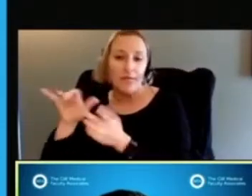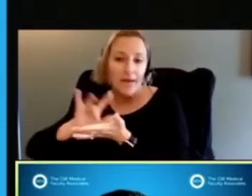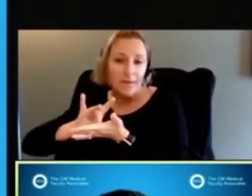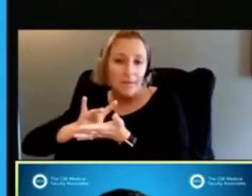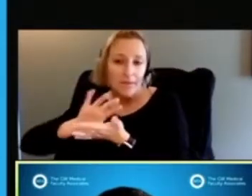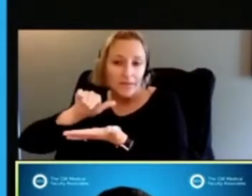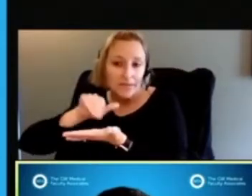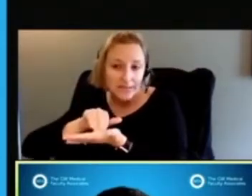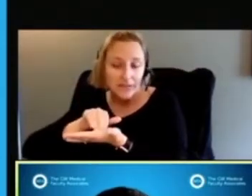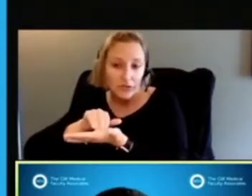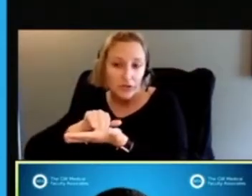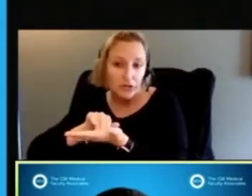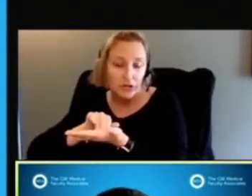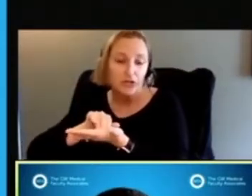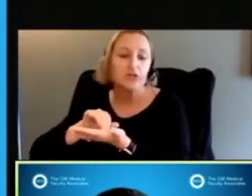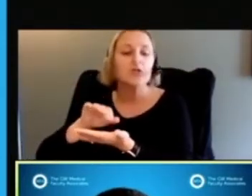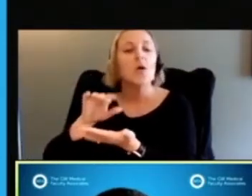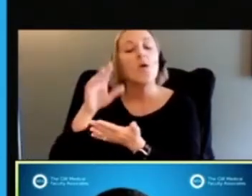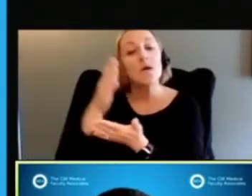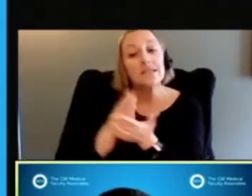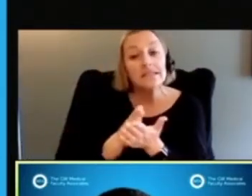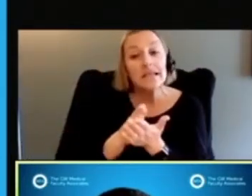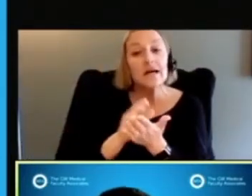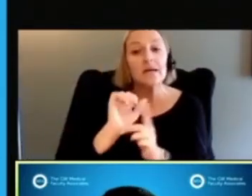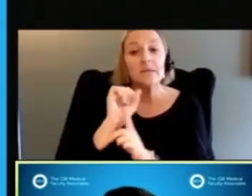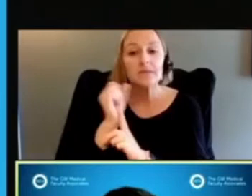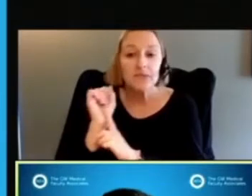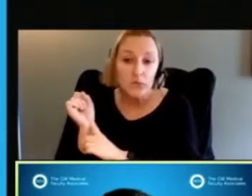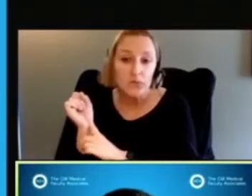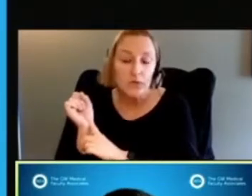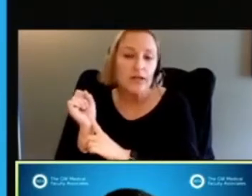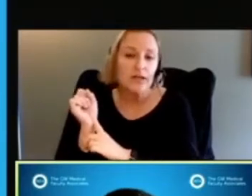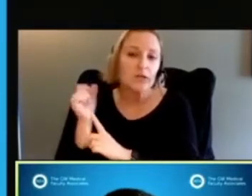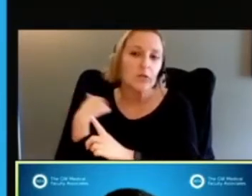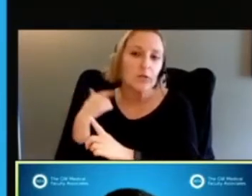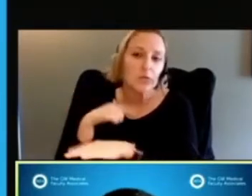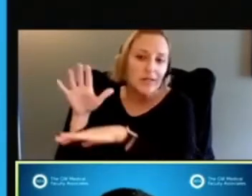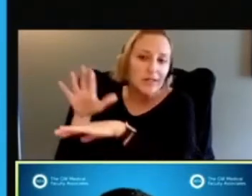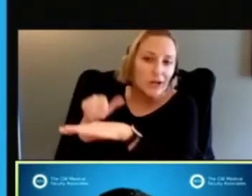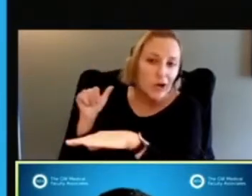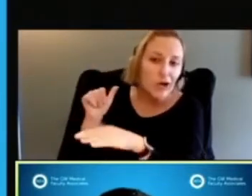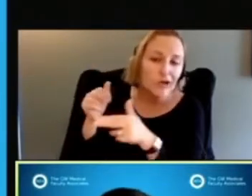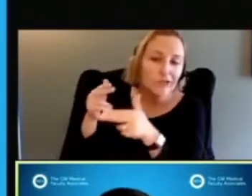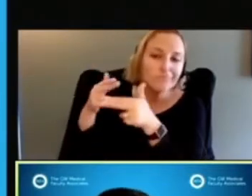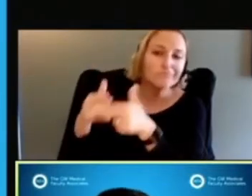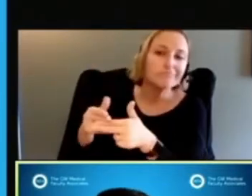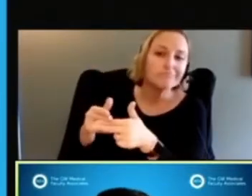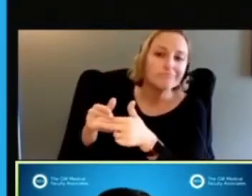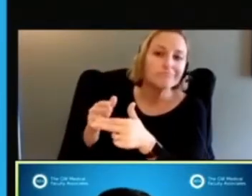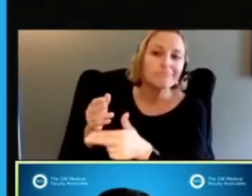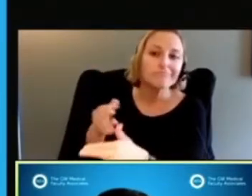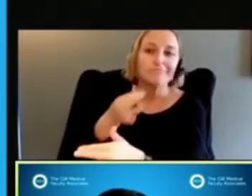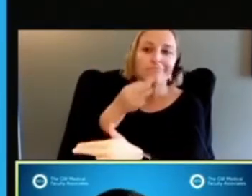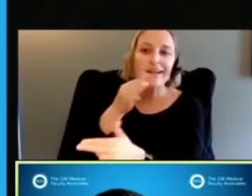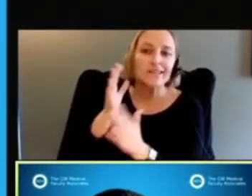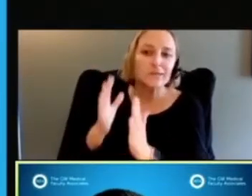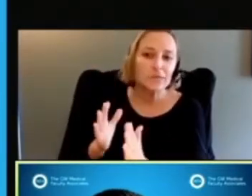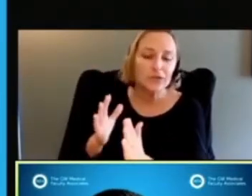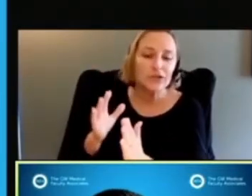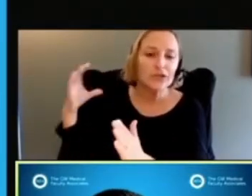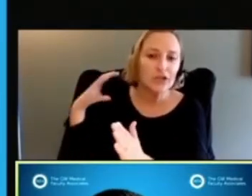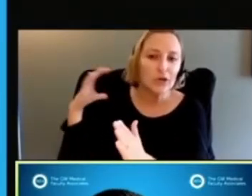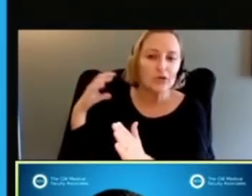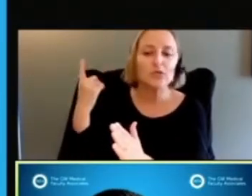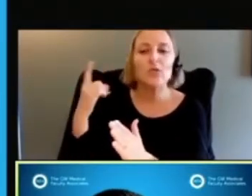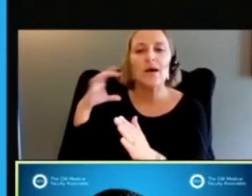And in certain scenarios, we actually brought in, I would say, expert coaches. So in this one of the images here, you'll